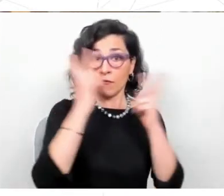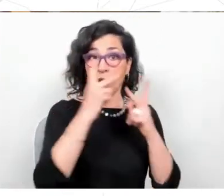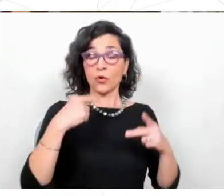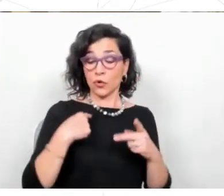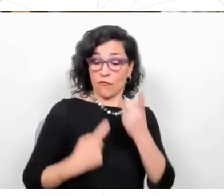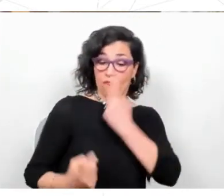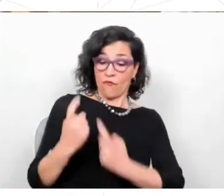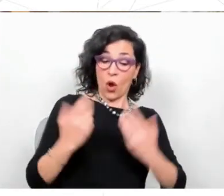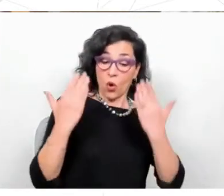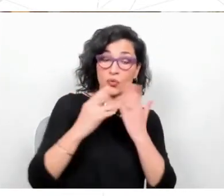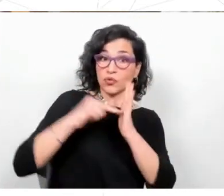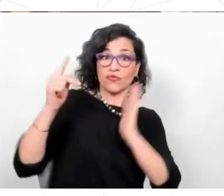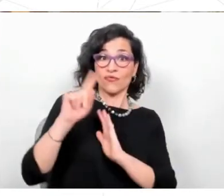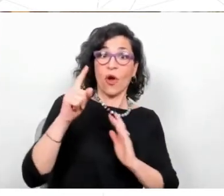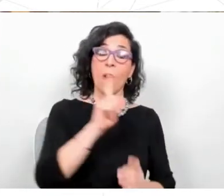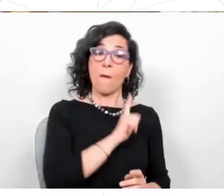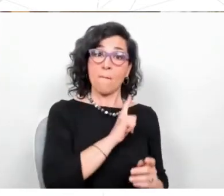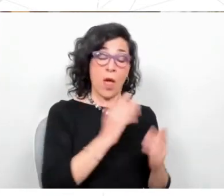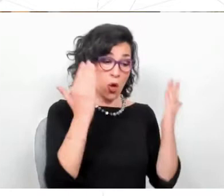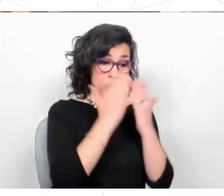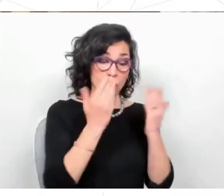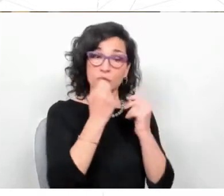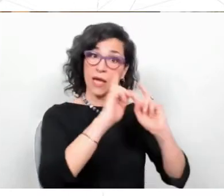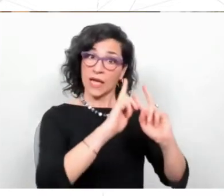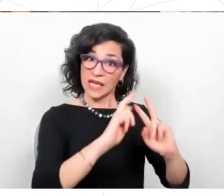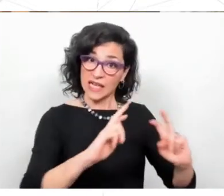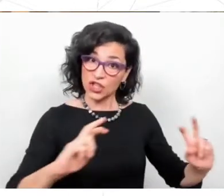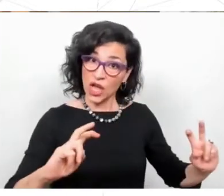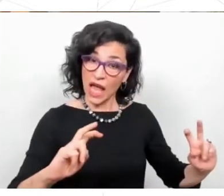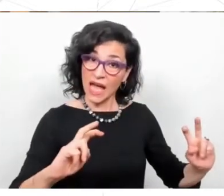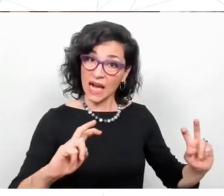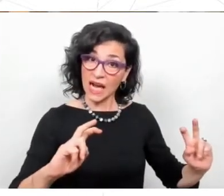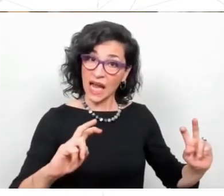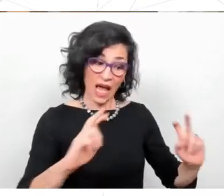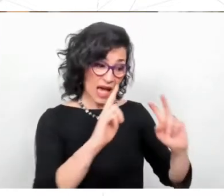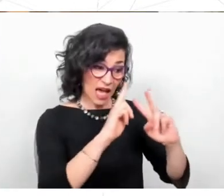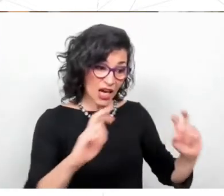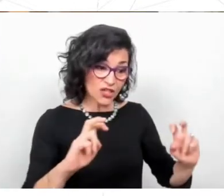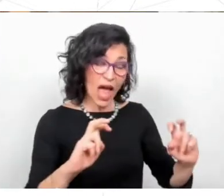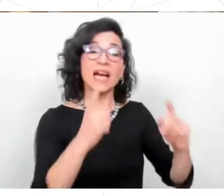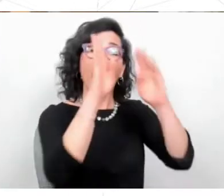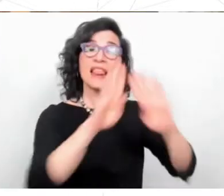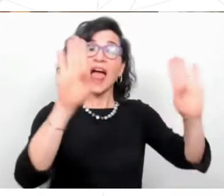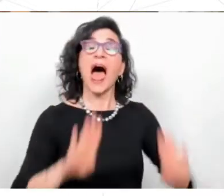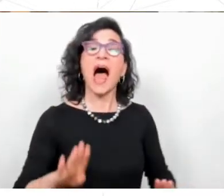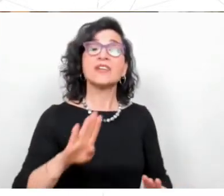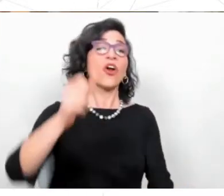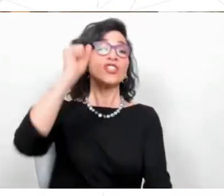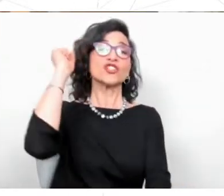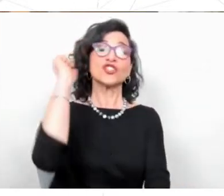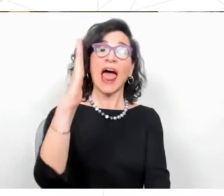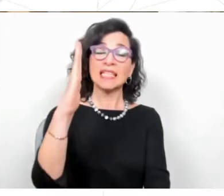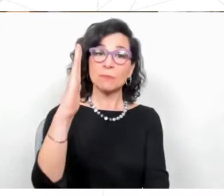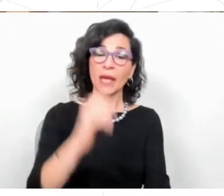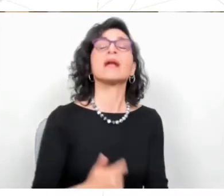not actually from a tech background. My background is in Shakespeare, research and performance. So for this, we're going to